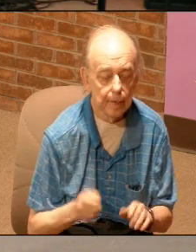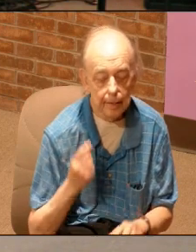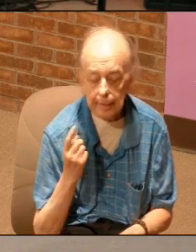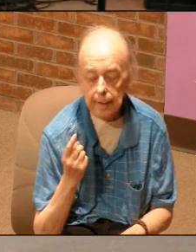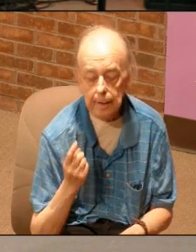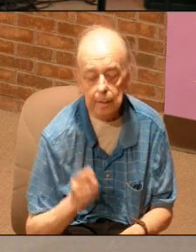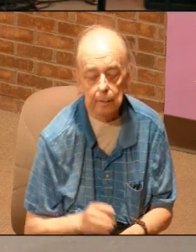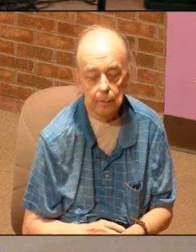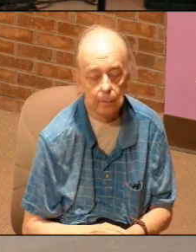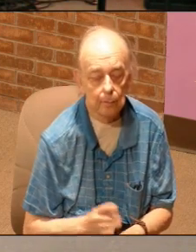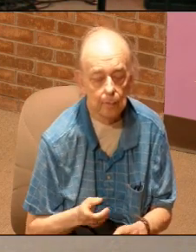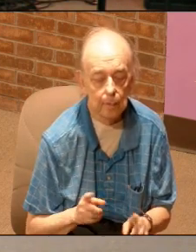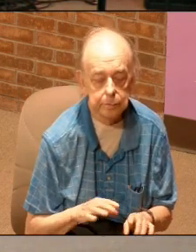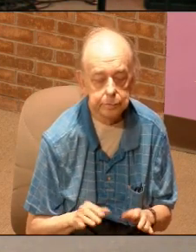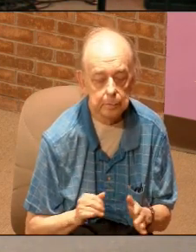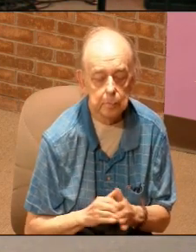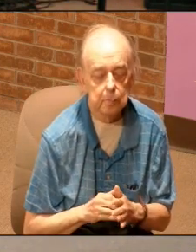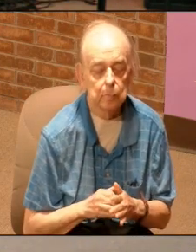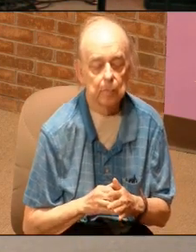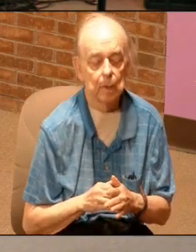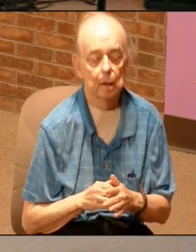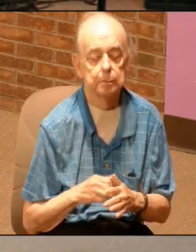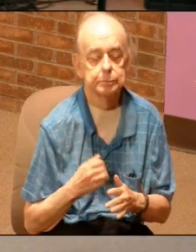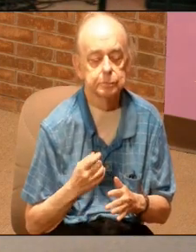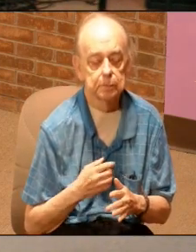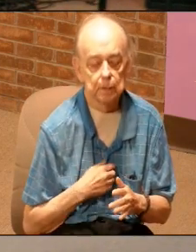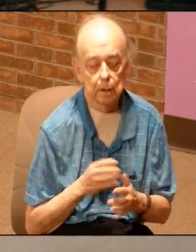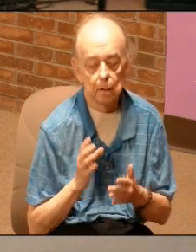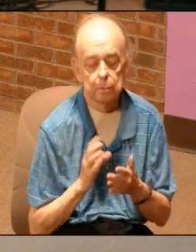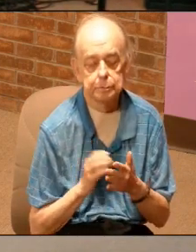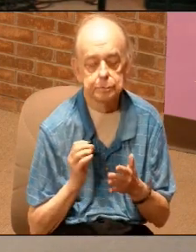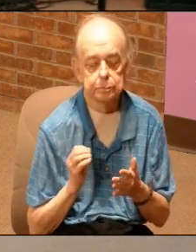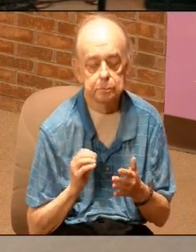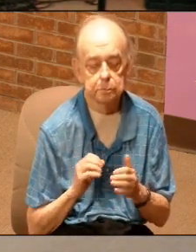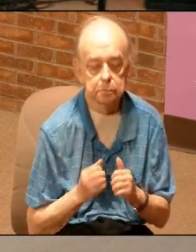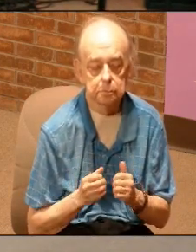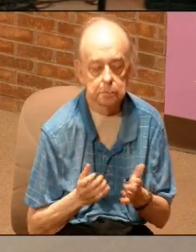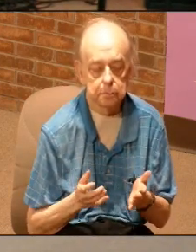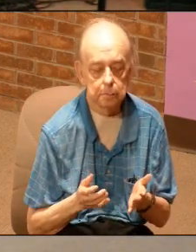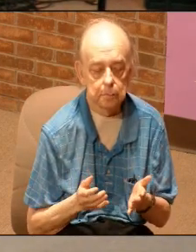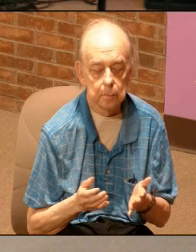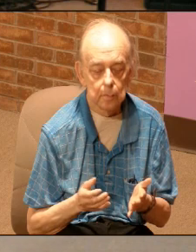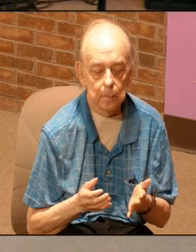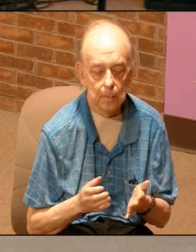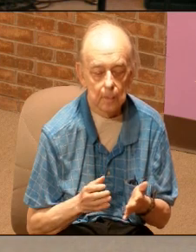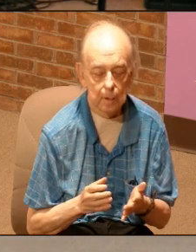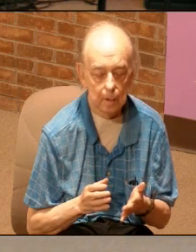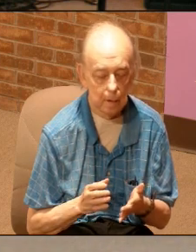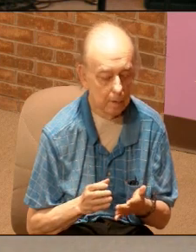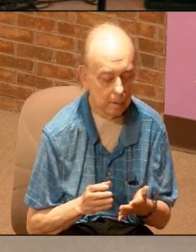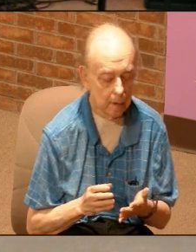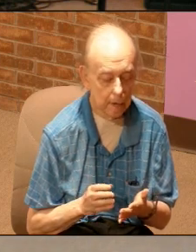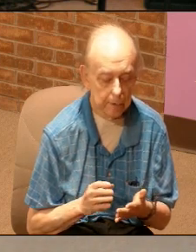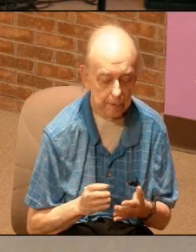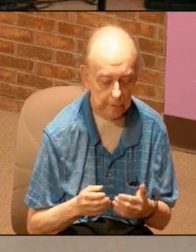thought. And when we do this, we learn how to take and tear apart these habits and find out